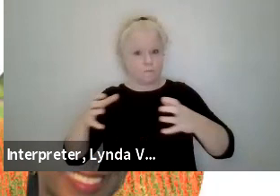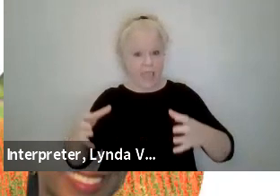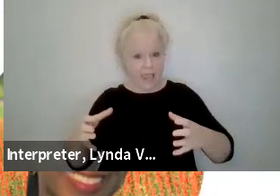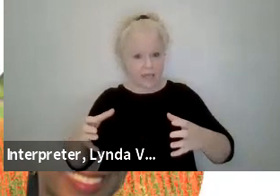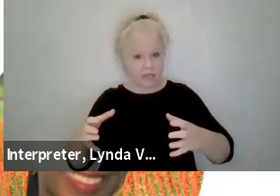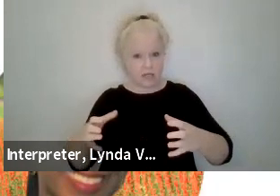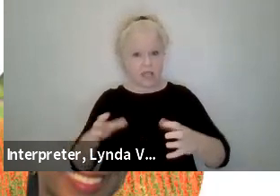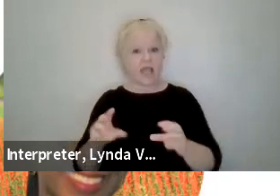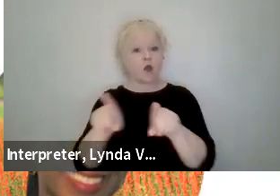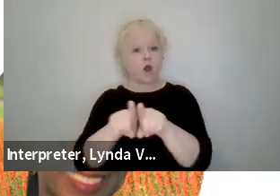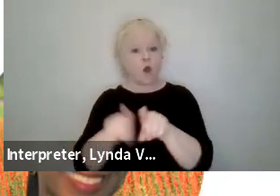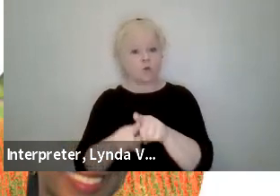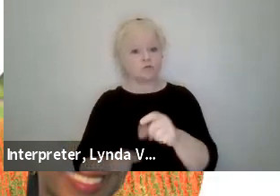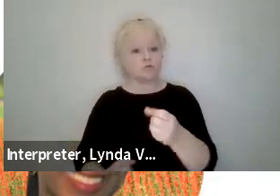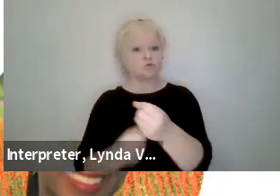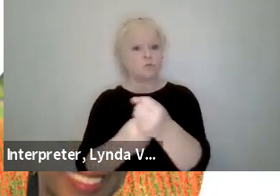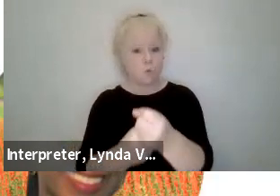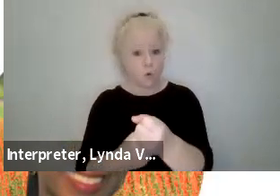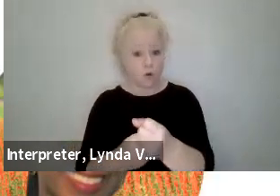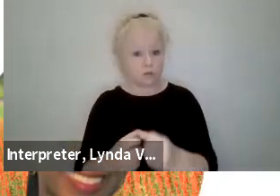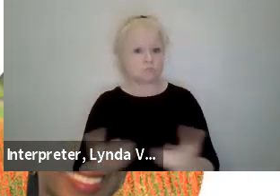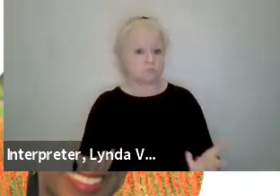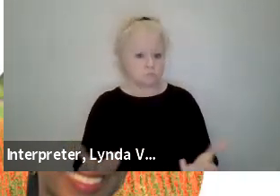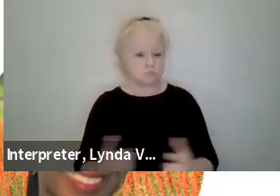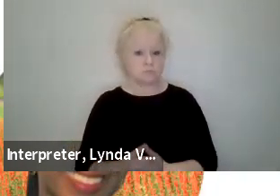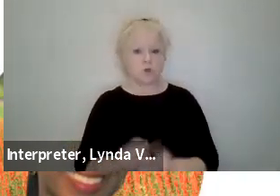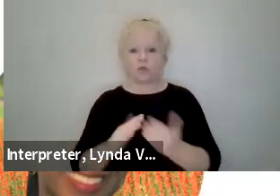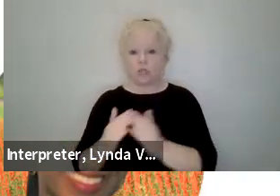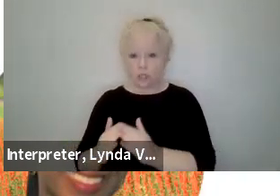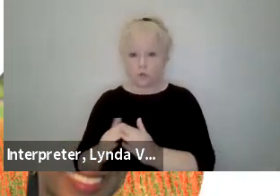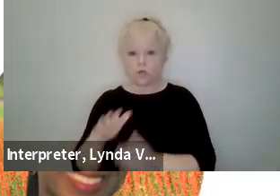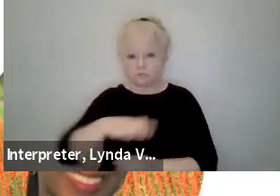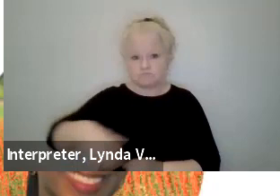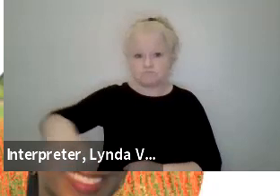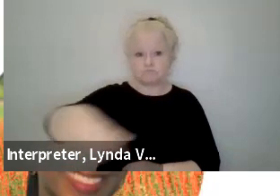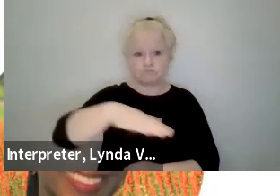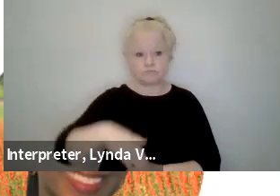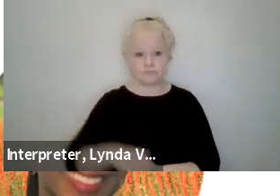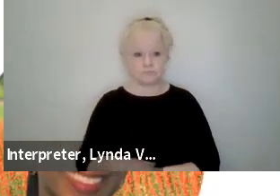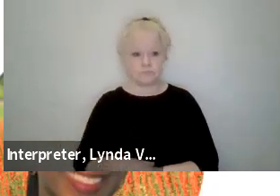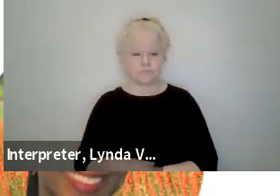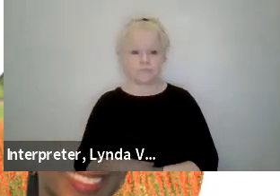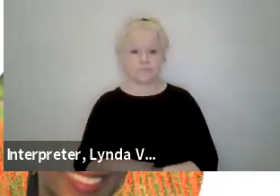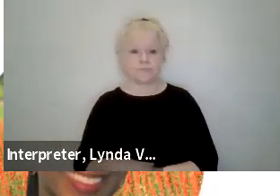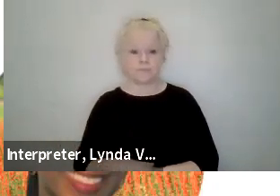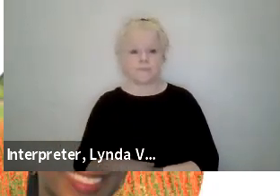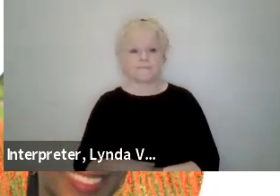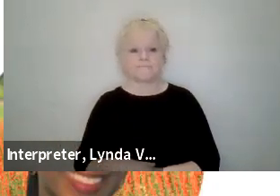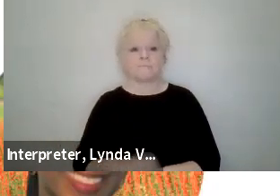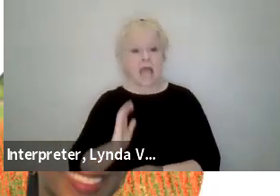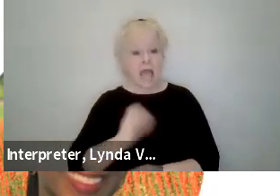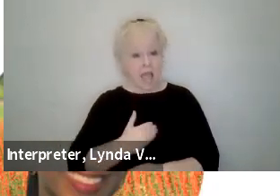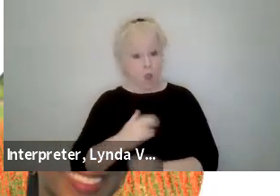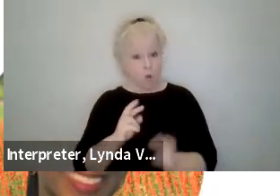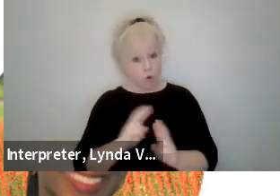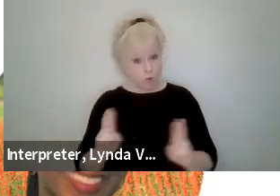the areas of vocational training and community presence. Our readiness program plans to evolve to the capacity of